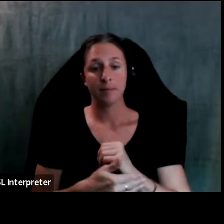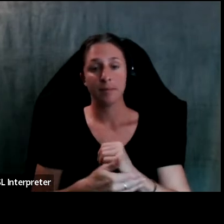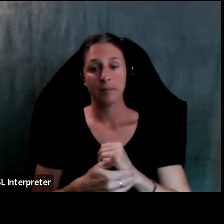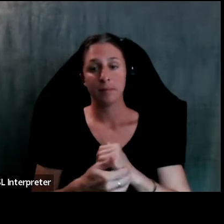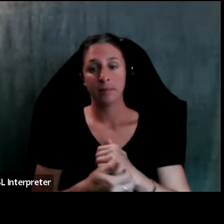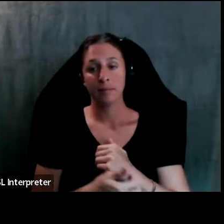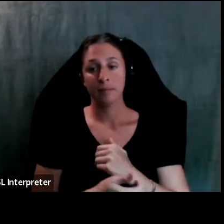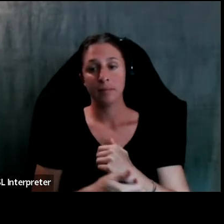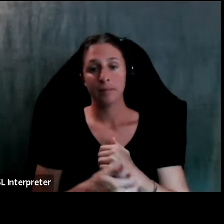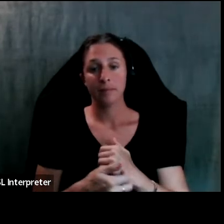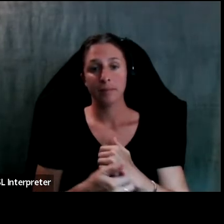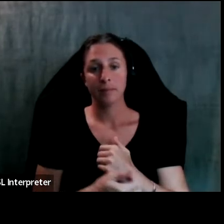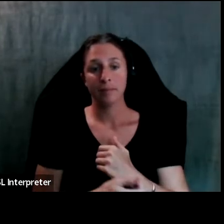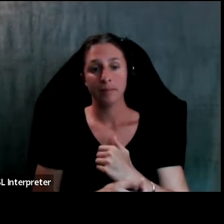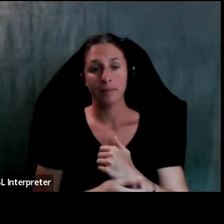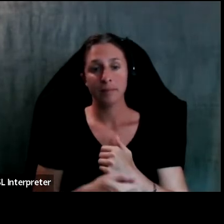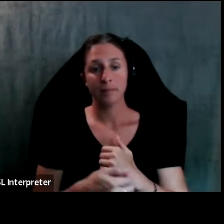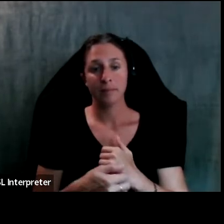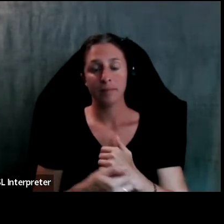Okay.